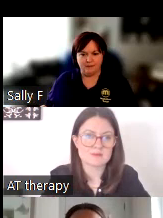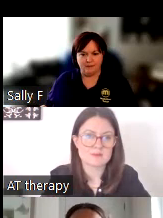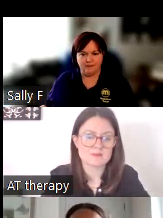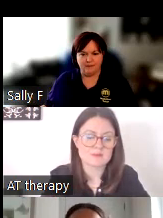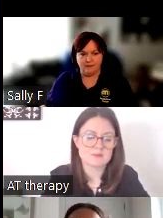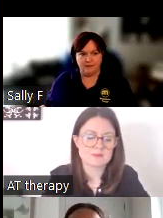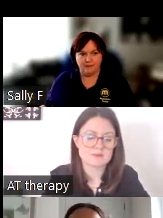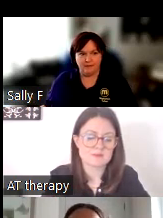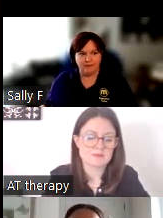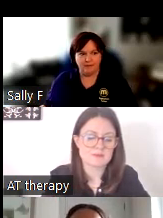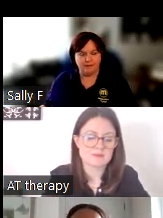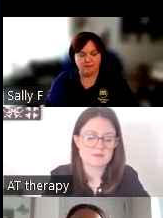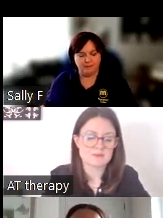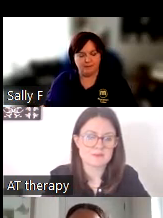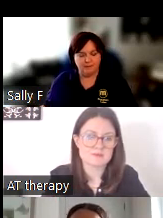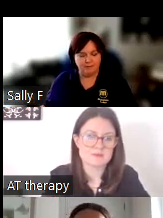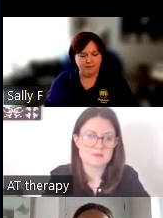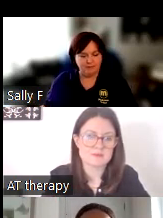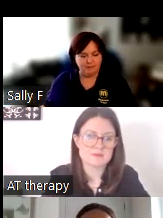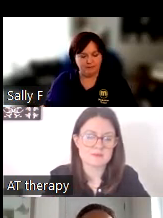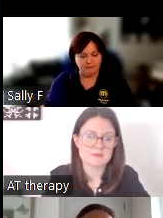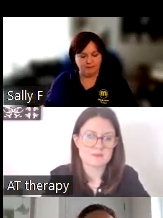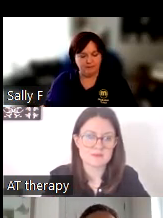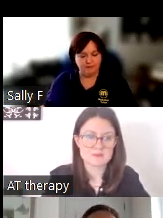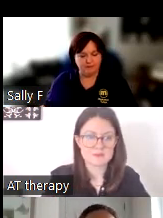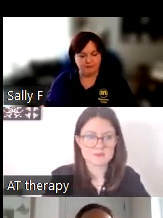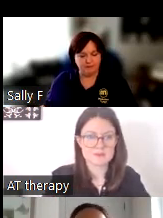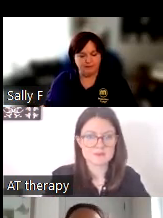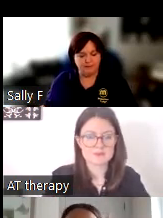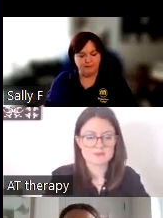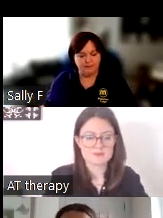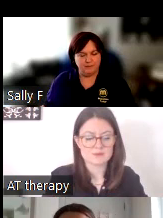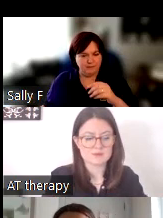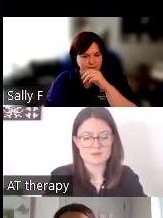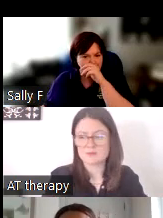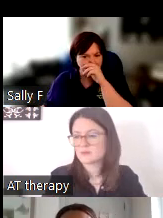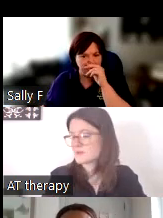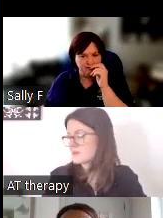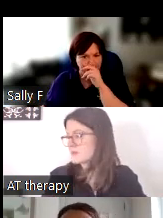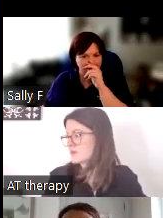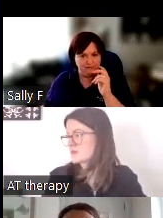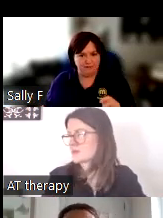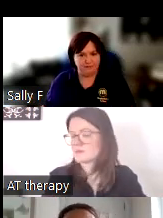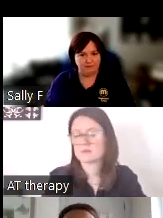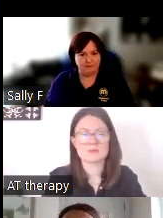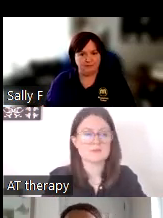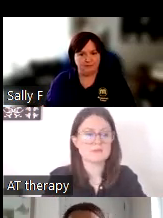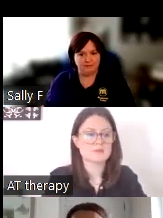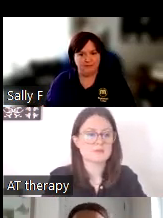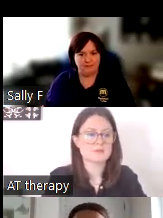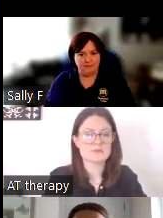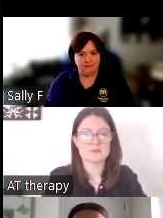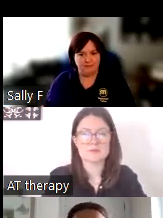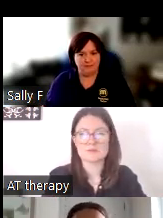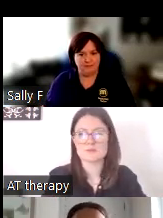language capabilities. So, you know, I'm using Makaton with children that are pre-verbal and children that are a little bit verbal and children that are